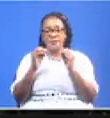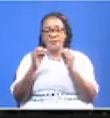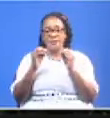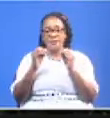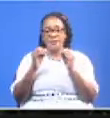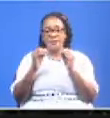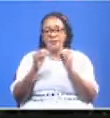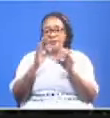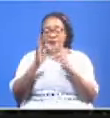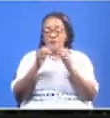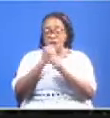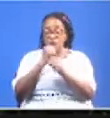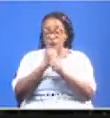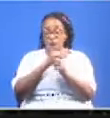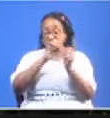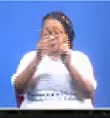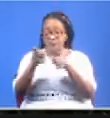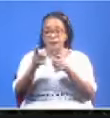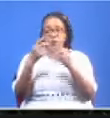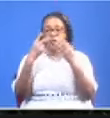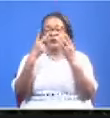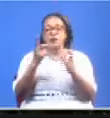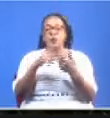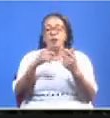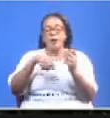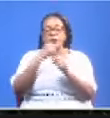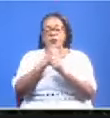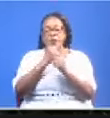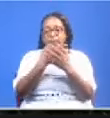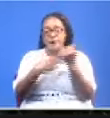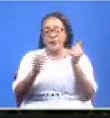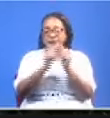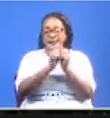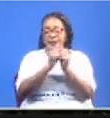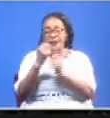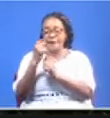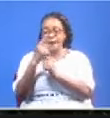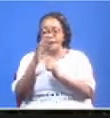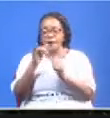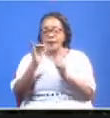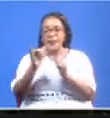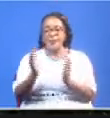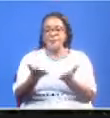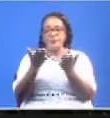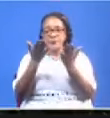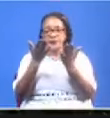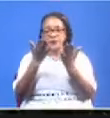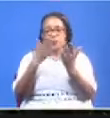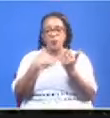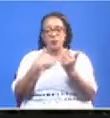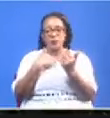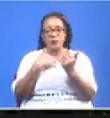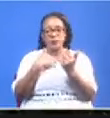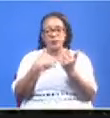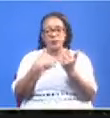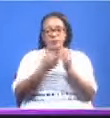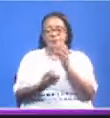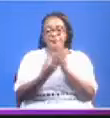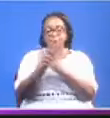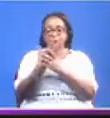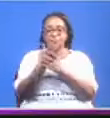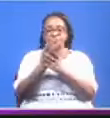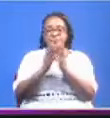course, you see the work that you're doing on hole number 10 and 11 as part of course improvement. We want to start the journey